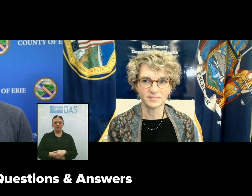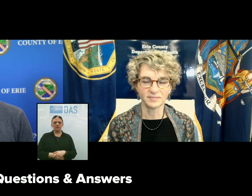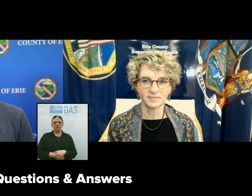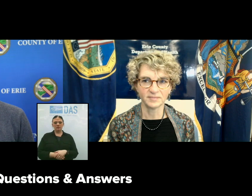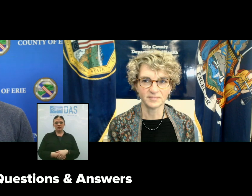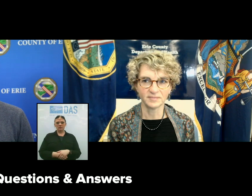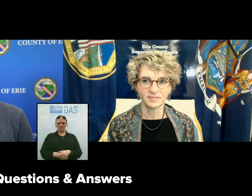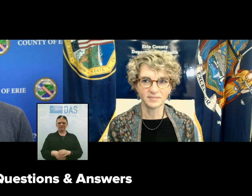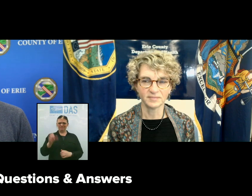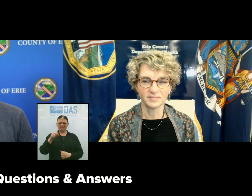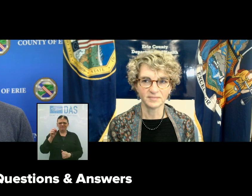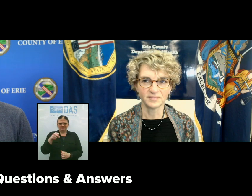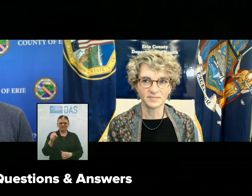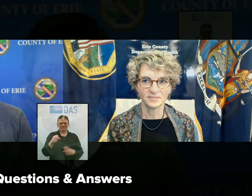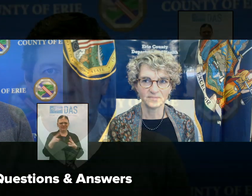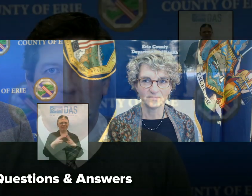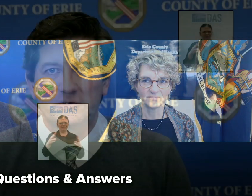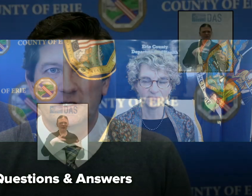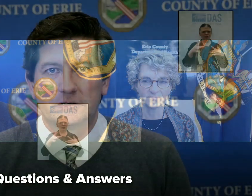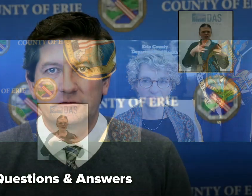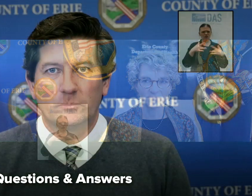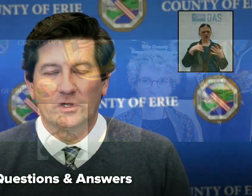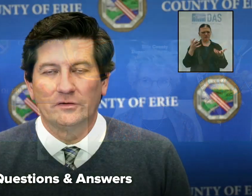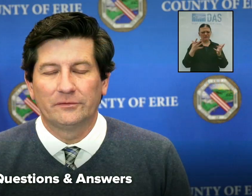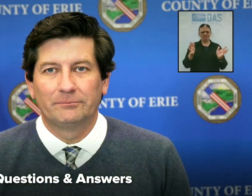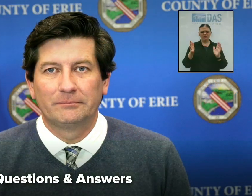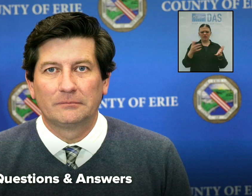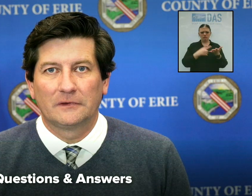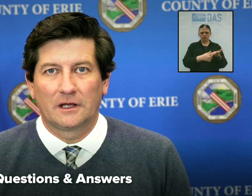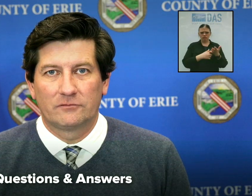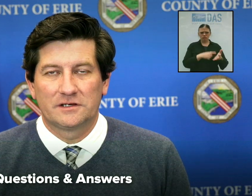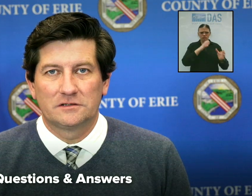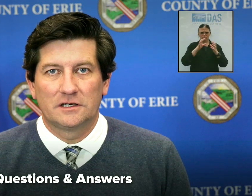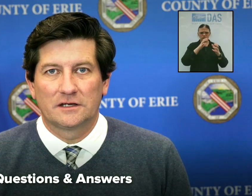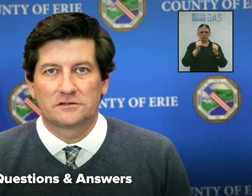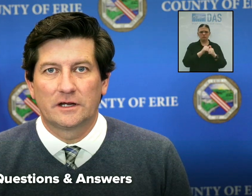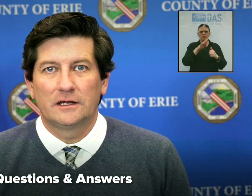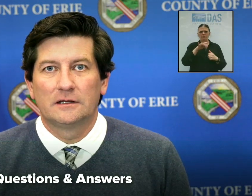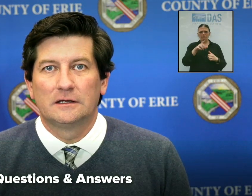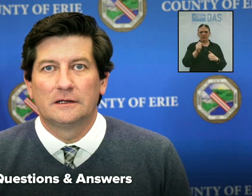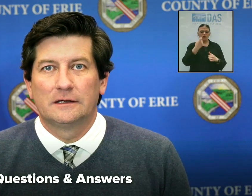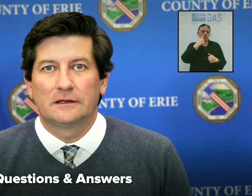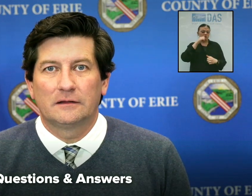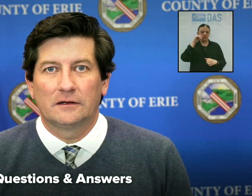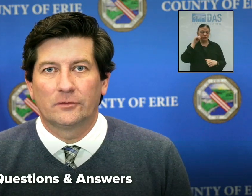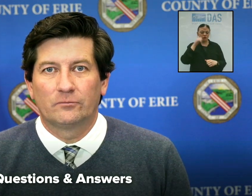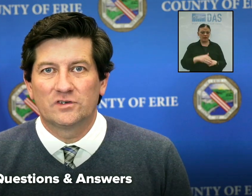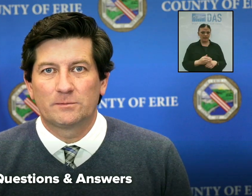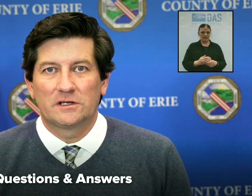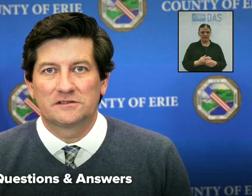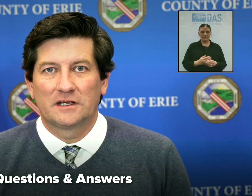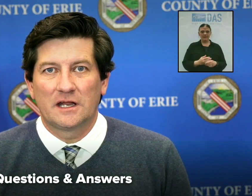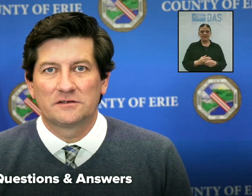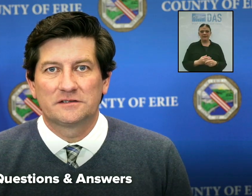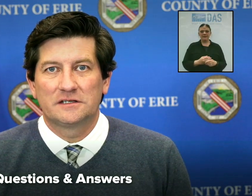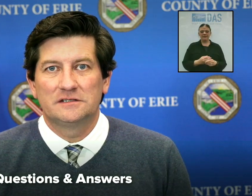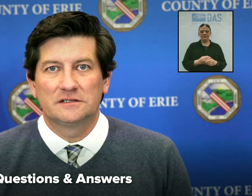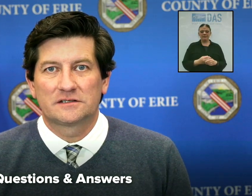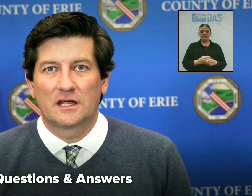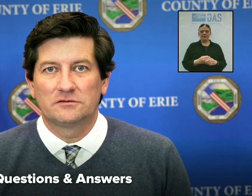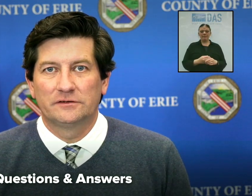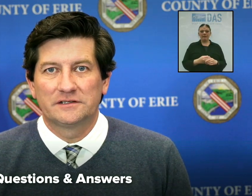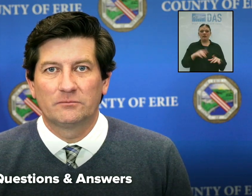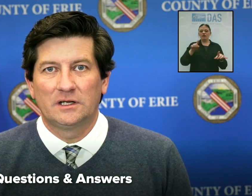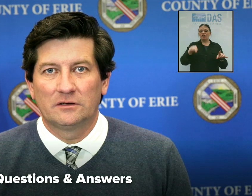I am very concerned, and I've had conversations with representatives of the Bills, conversation yesterday. Just because they announced the